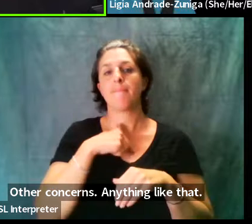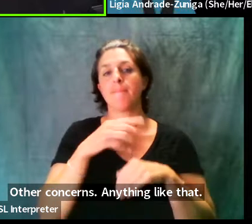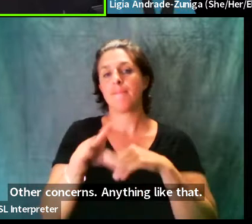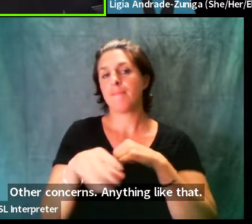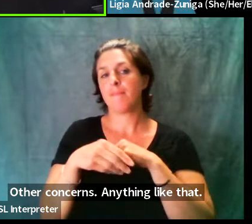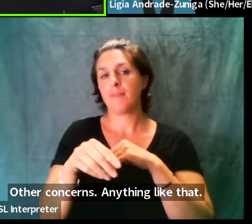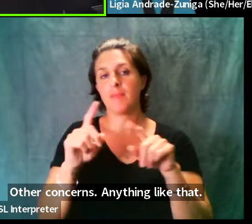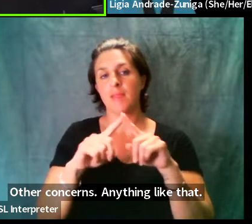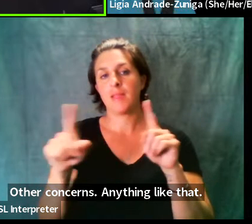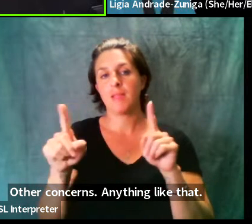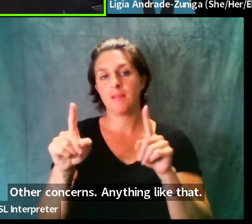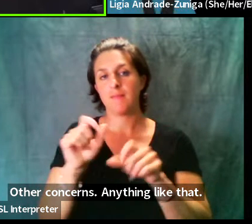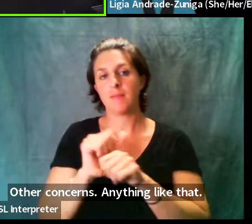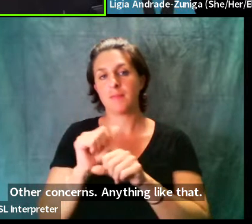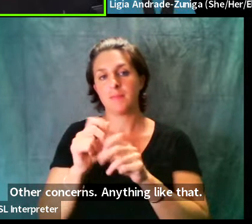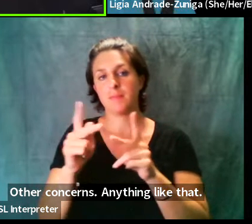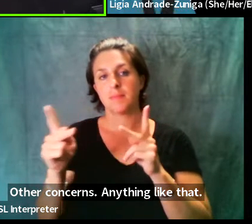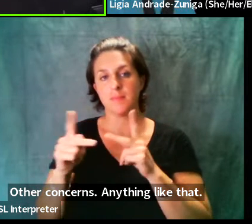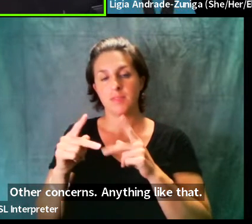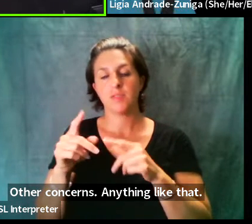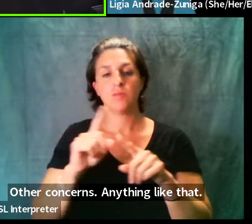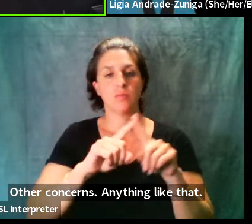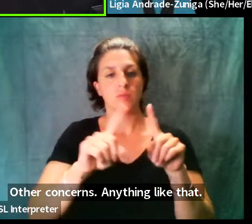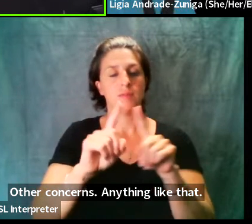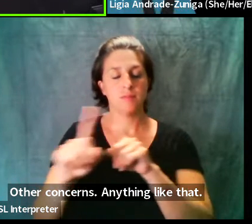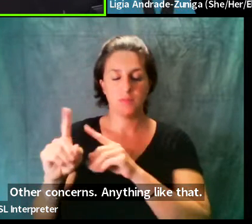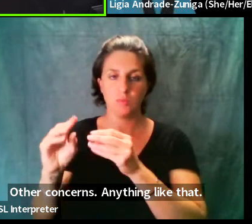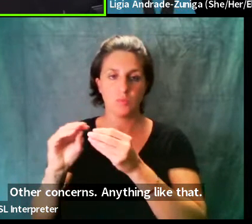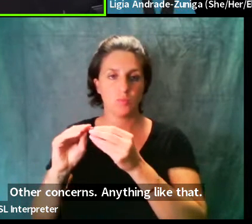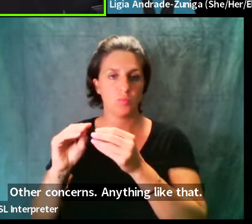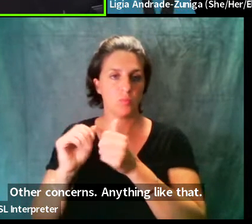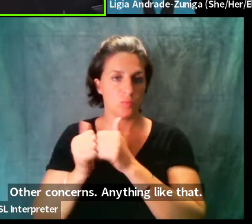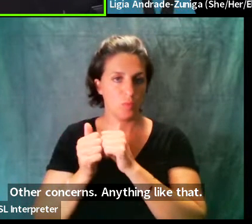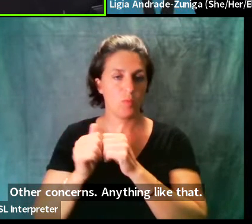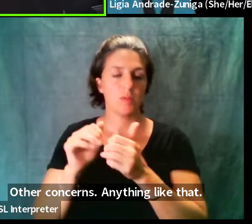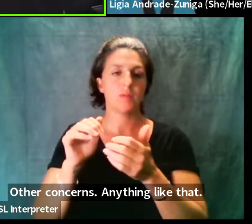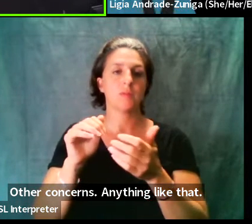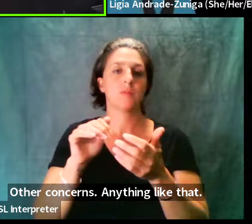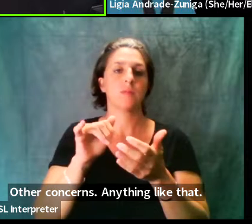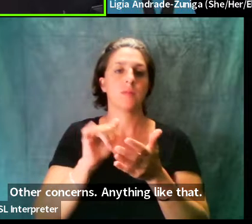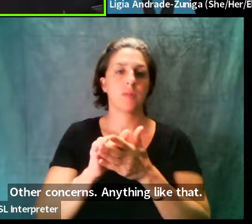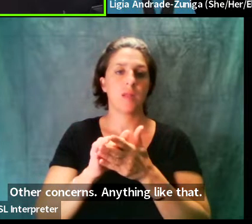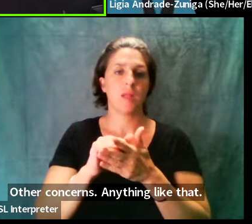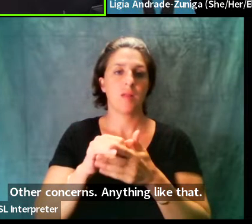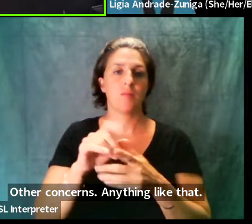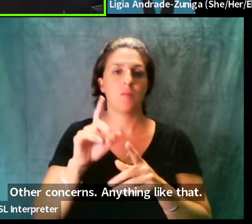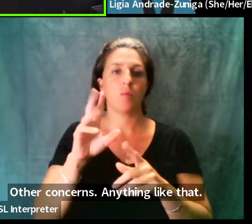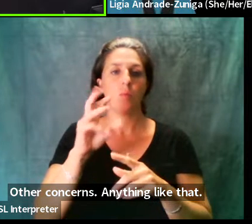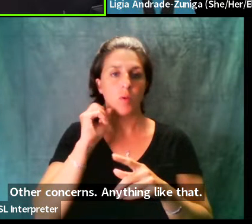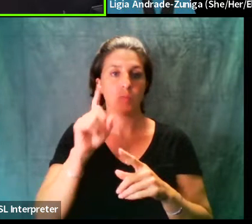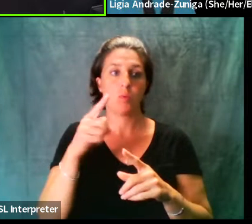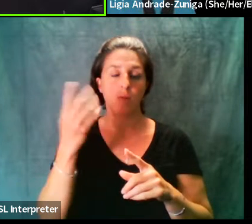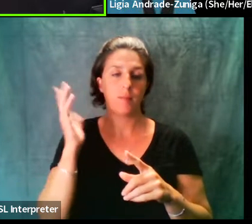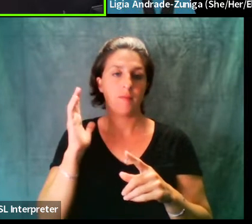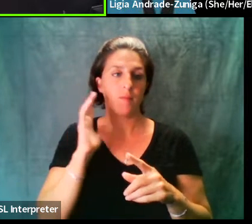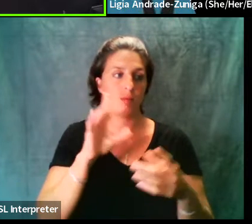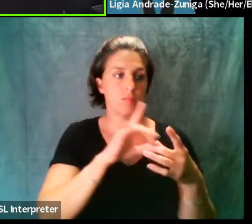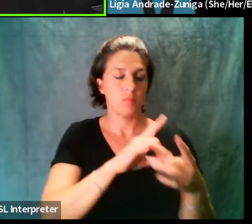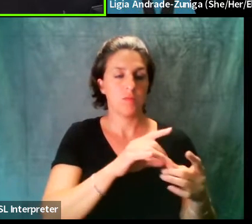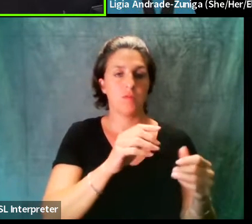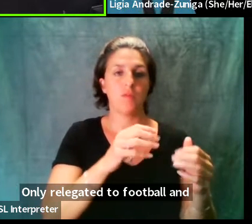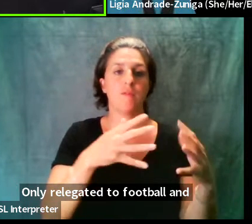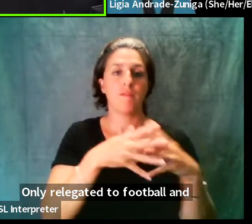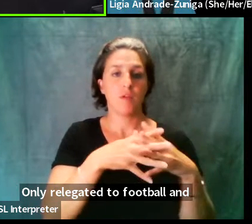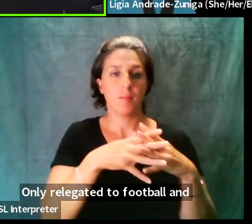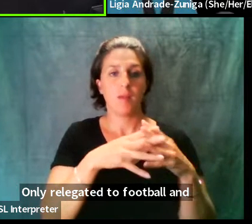positions to a number of sports that were only relegated to football and basketball. So now